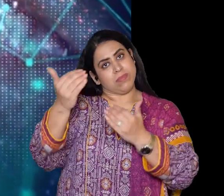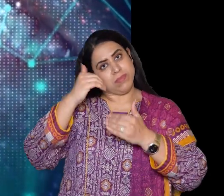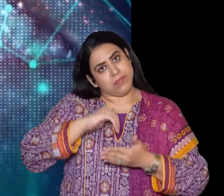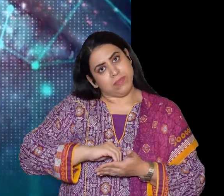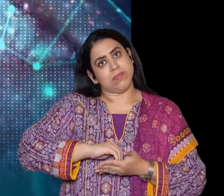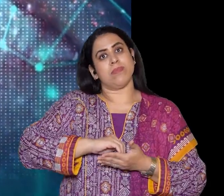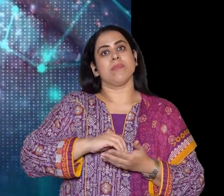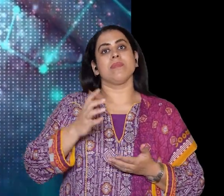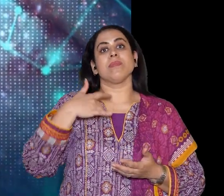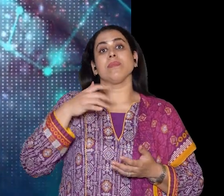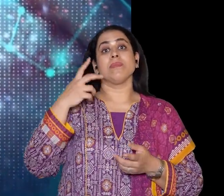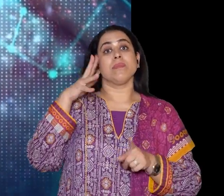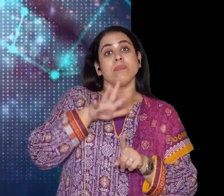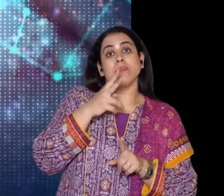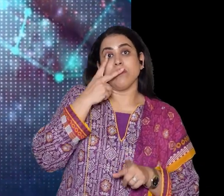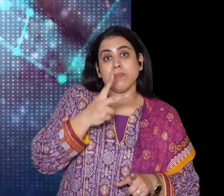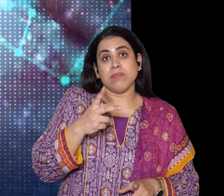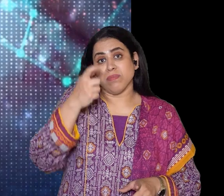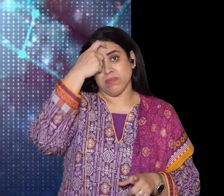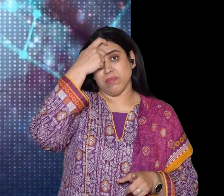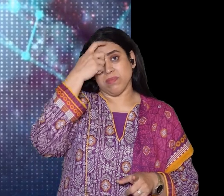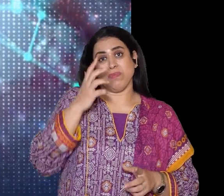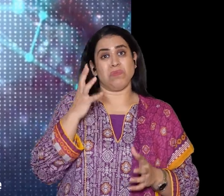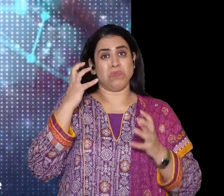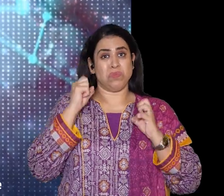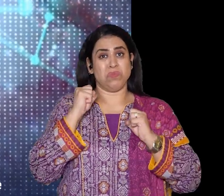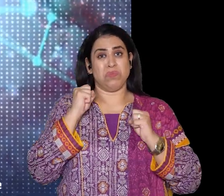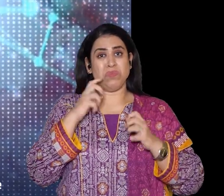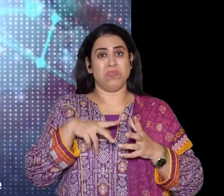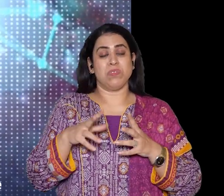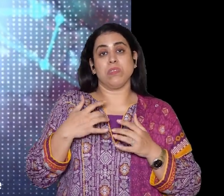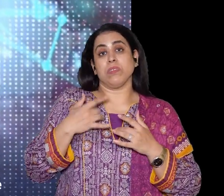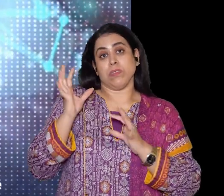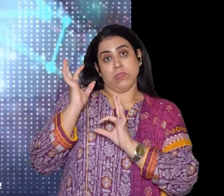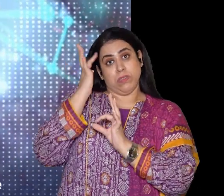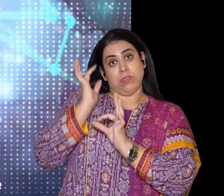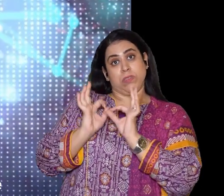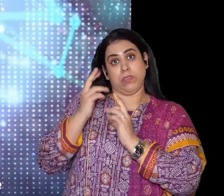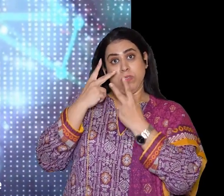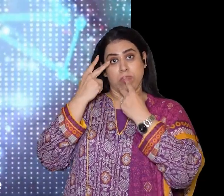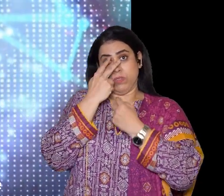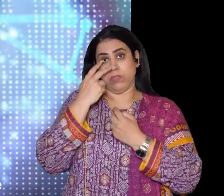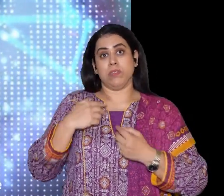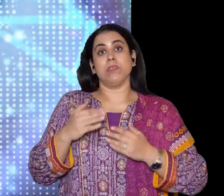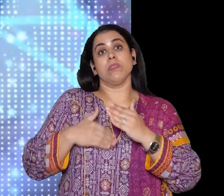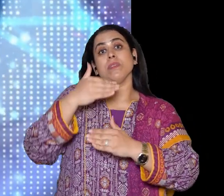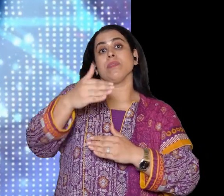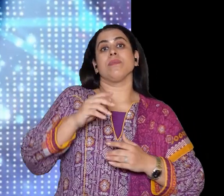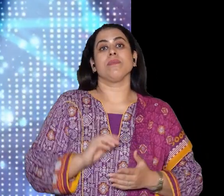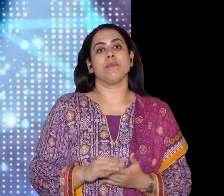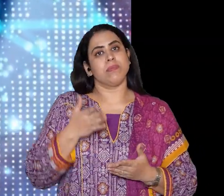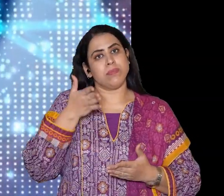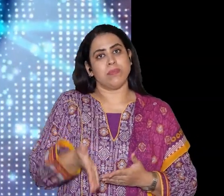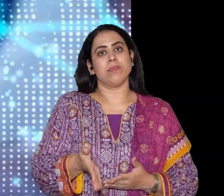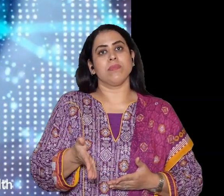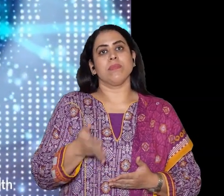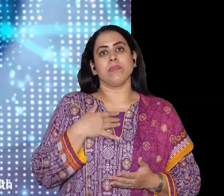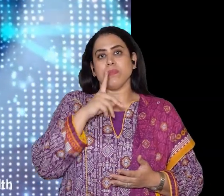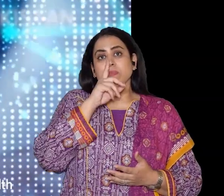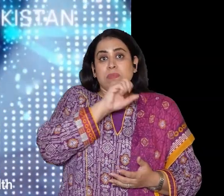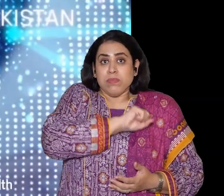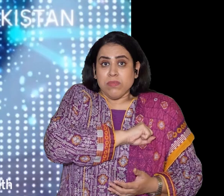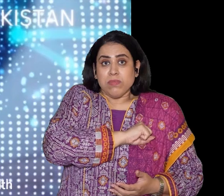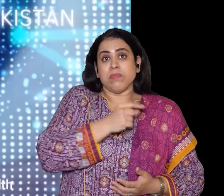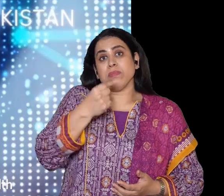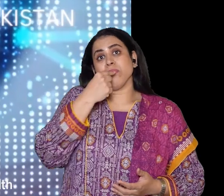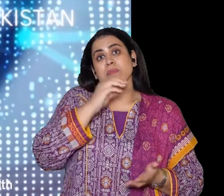Join us as we shed light on this critical issue and work together to protect our vision and our future. This is The